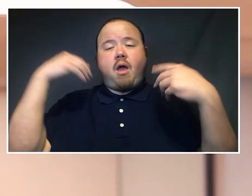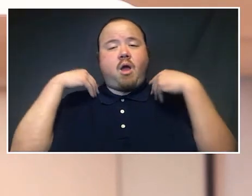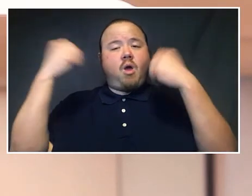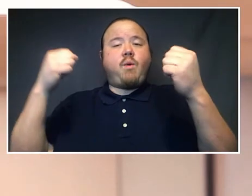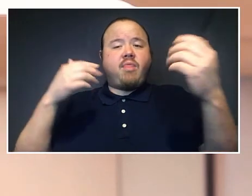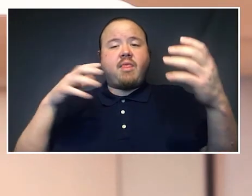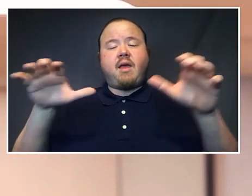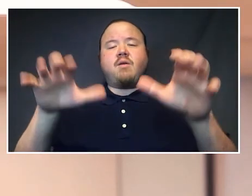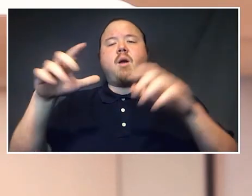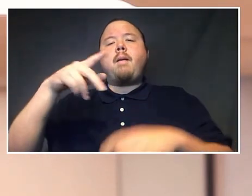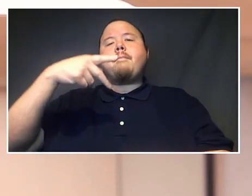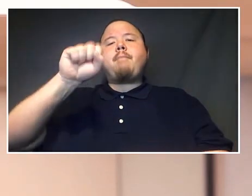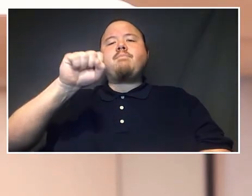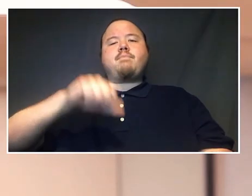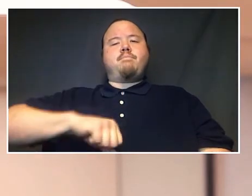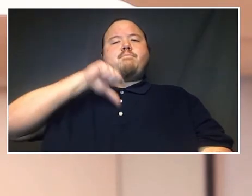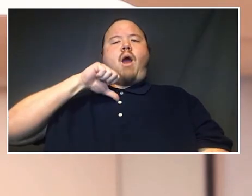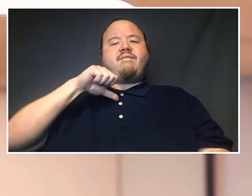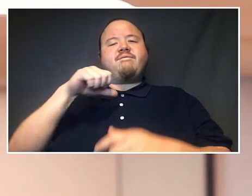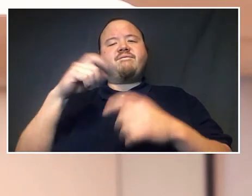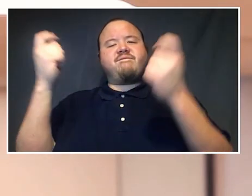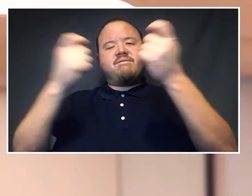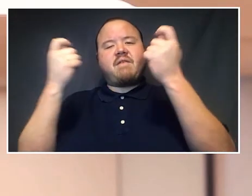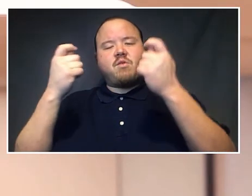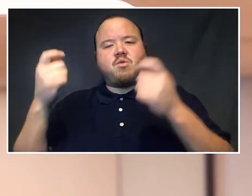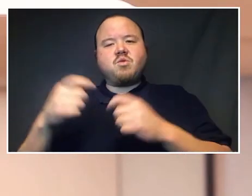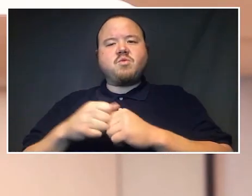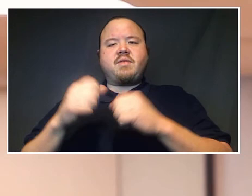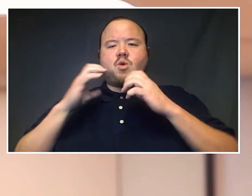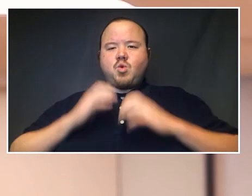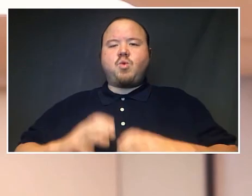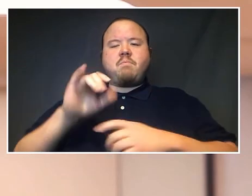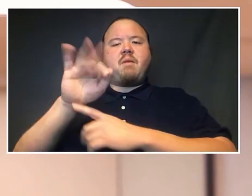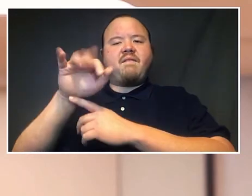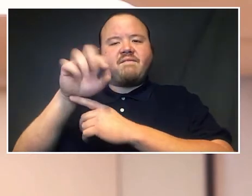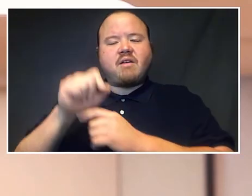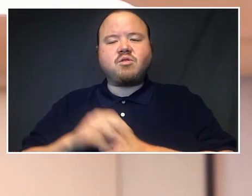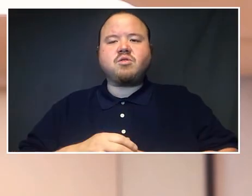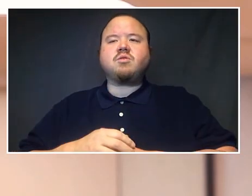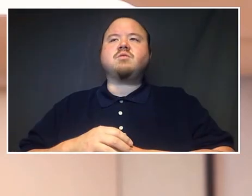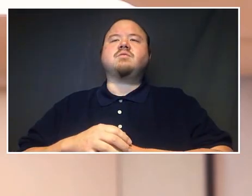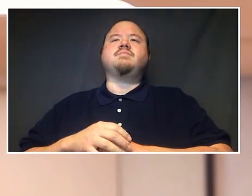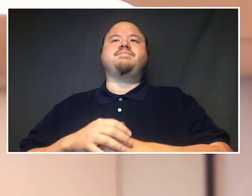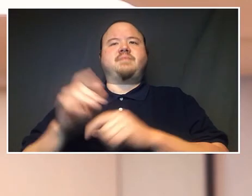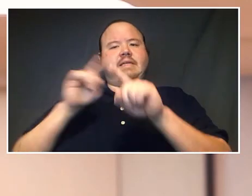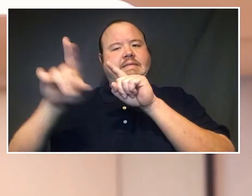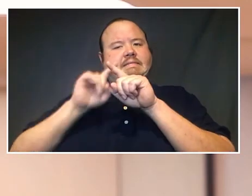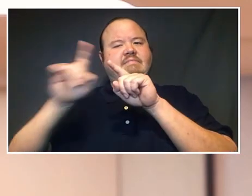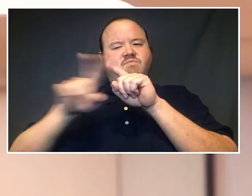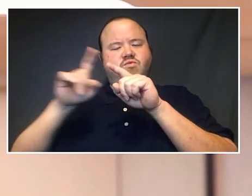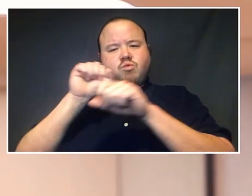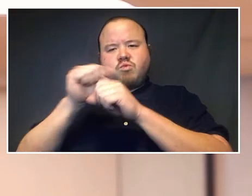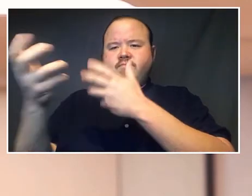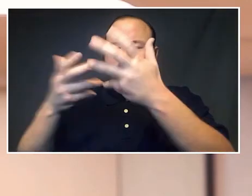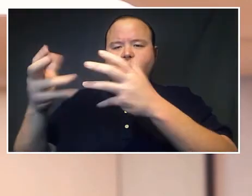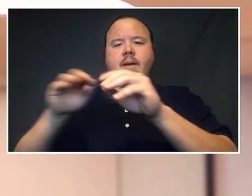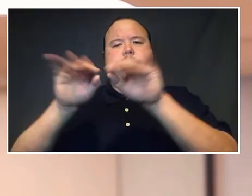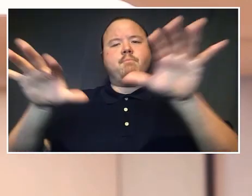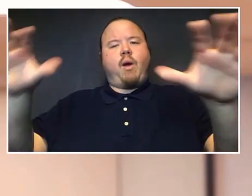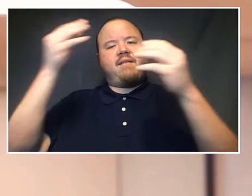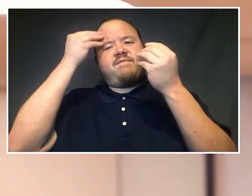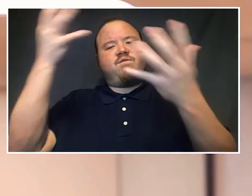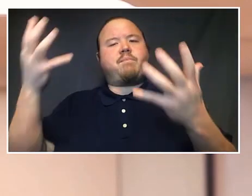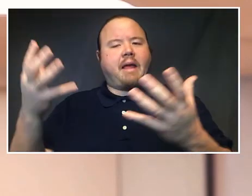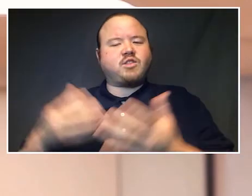Palm Springs Pride Festival, working with Consumer Affairs, Cultural Competency, Tay Drop-In Centers, and others to spread that